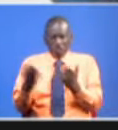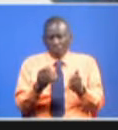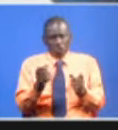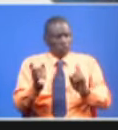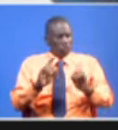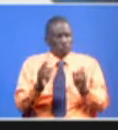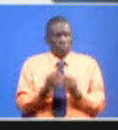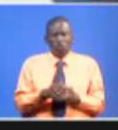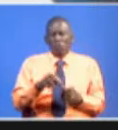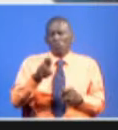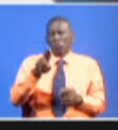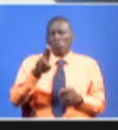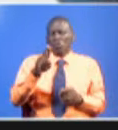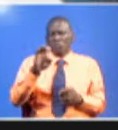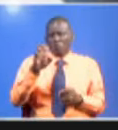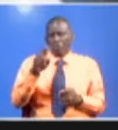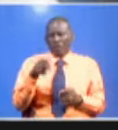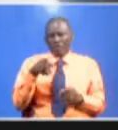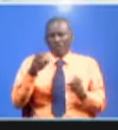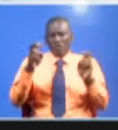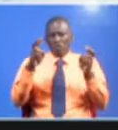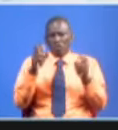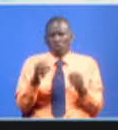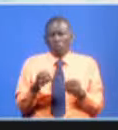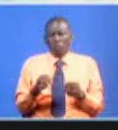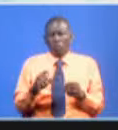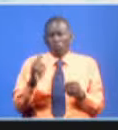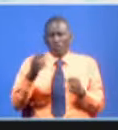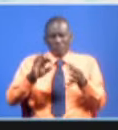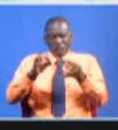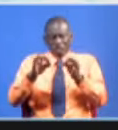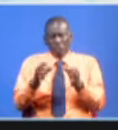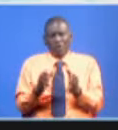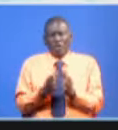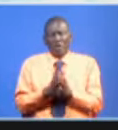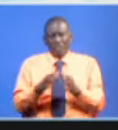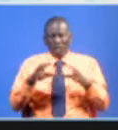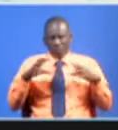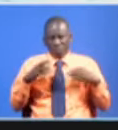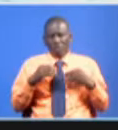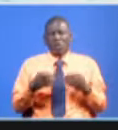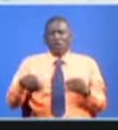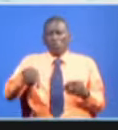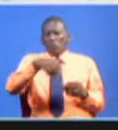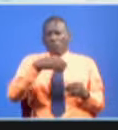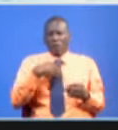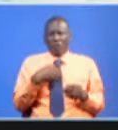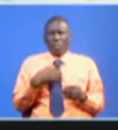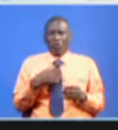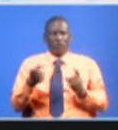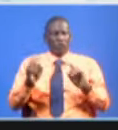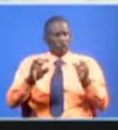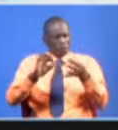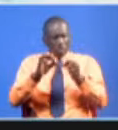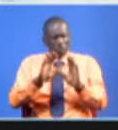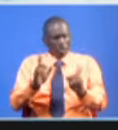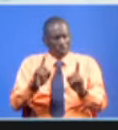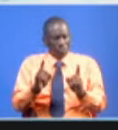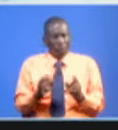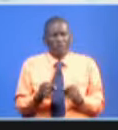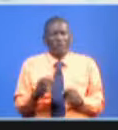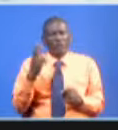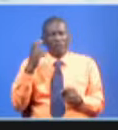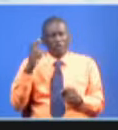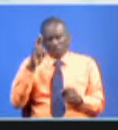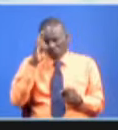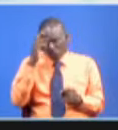Reuben, it's a matter of one's interpretation, and I would accept that. I don't think it's an interpretation.